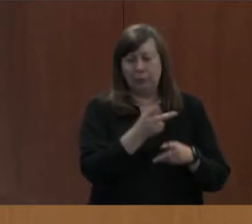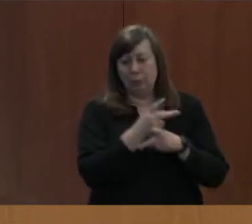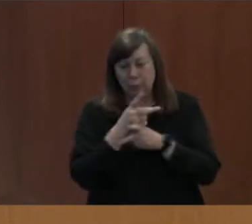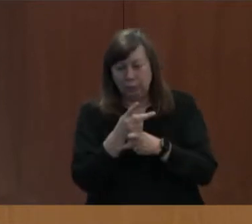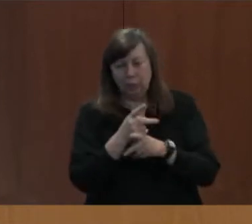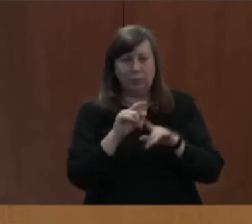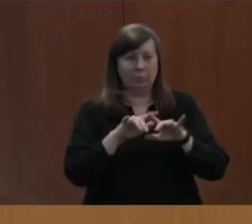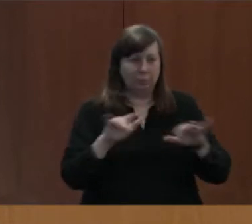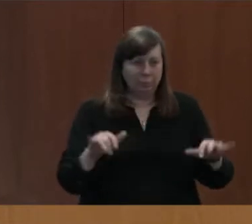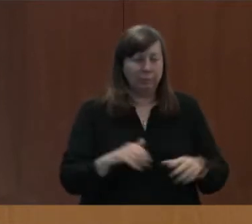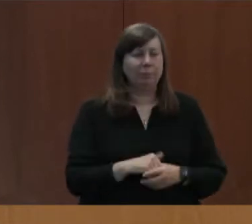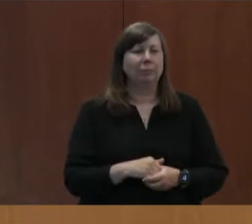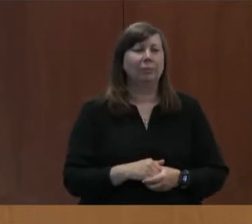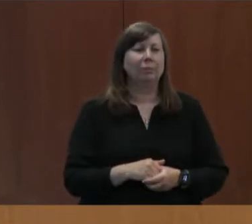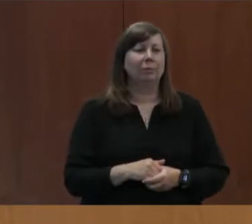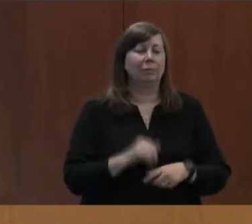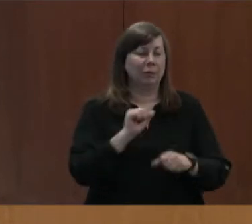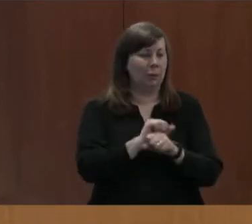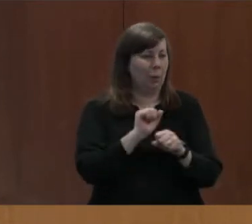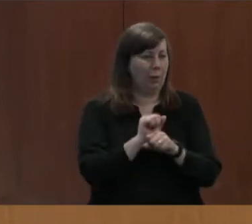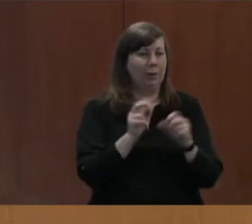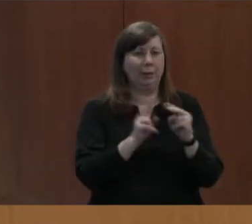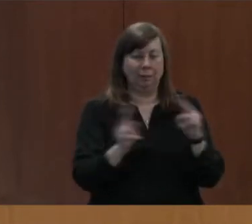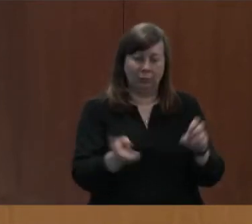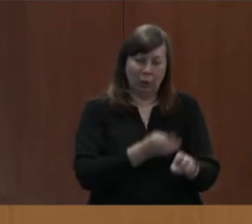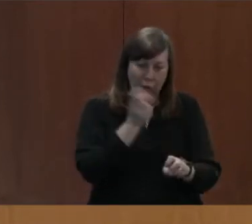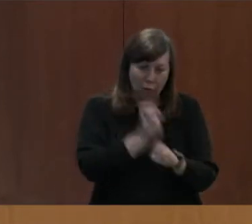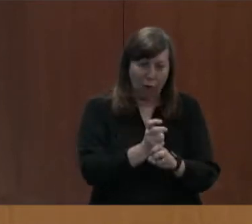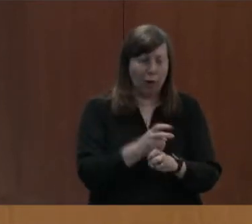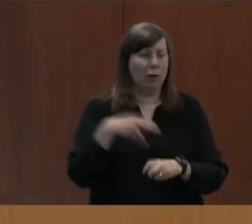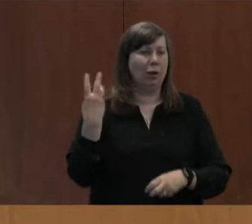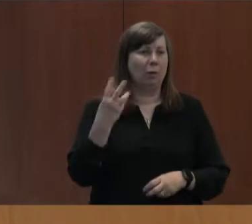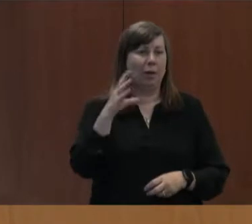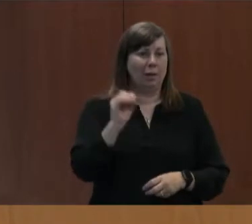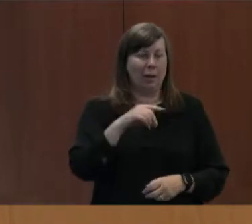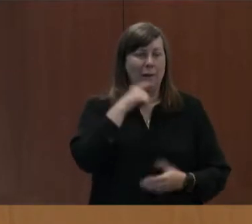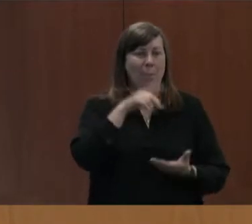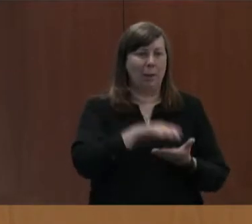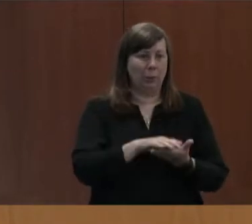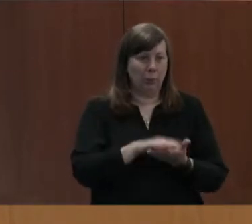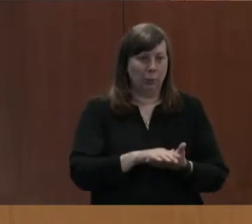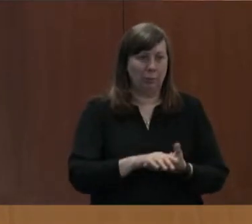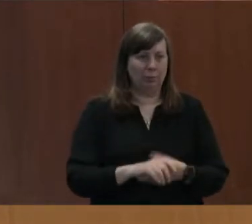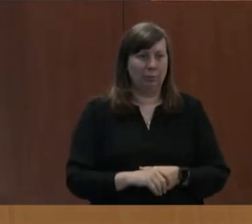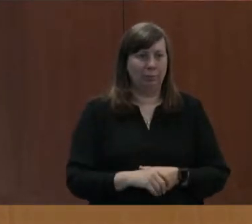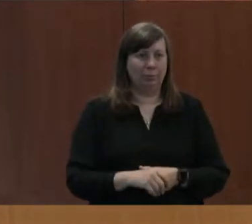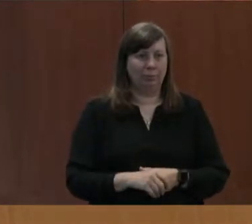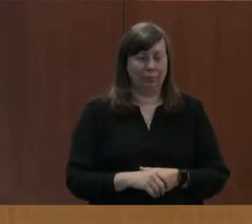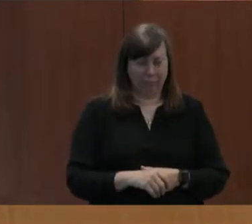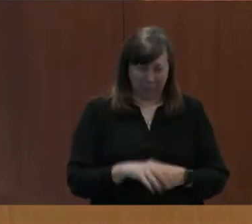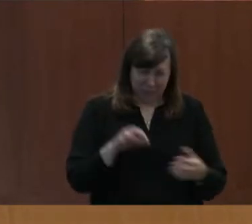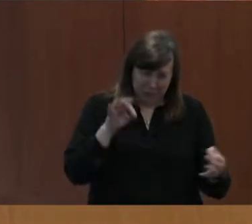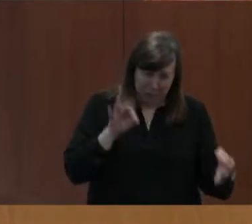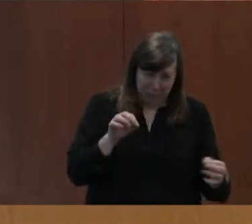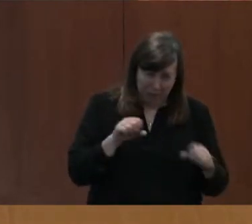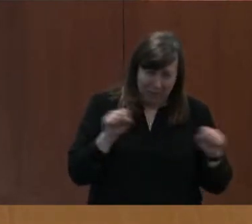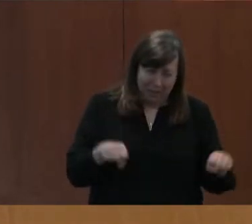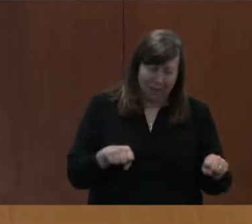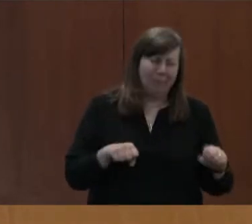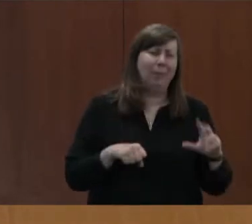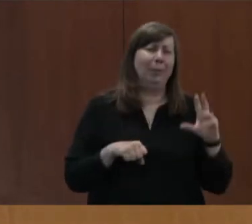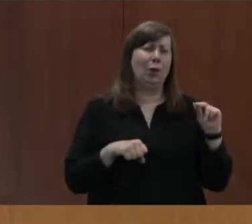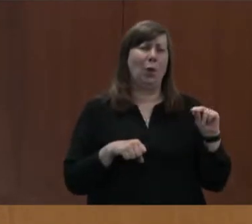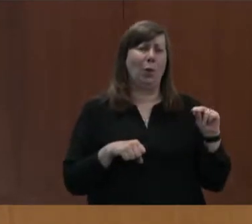and so forth work very hard in Washington County Public Schools. Is it a perfect system?